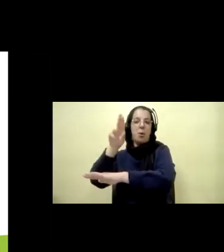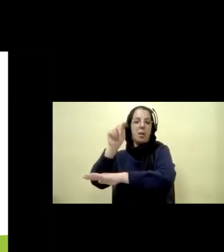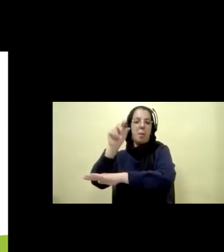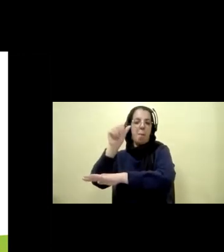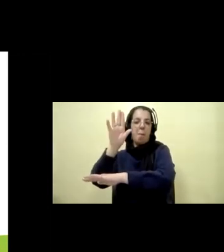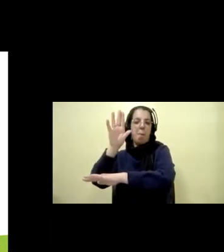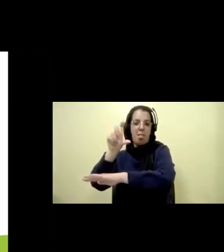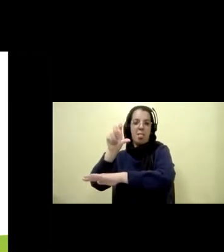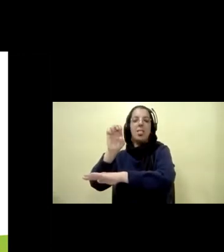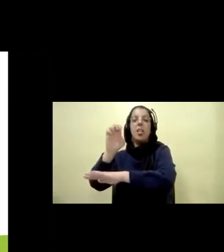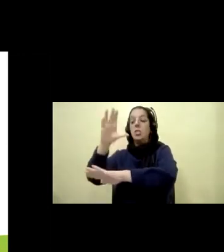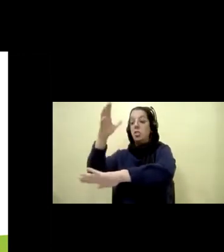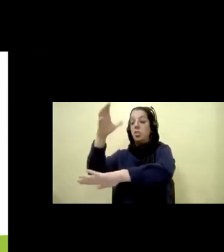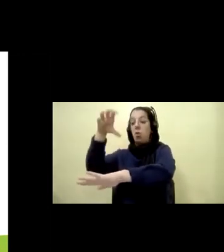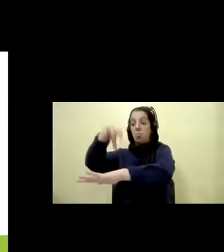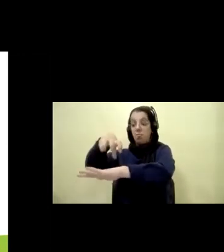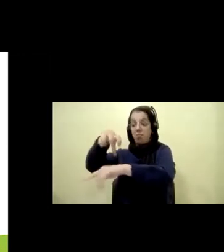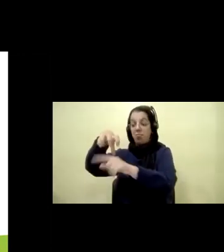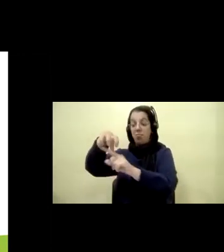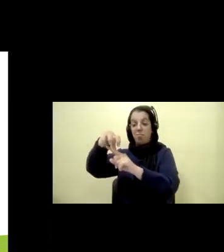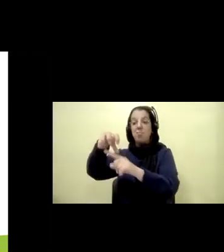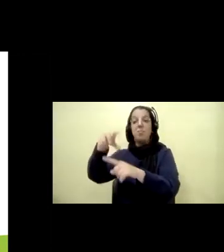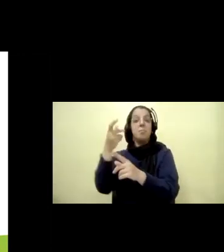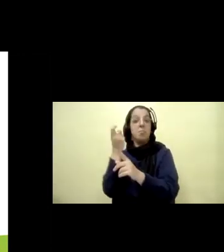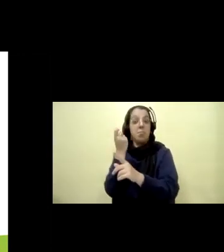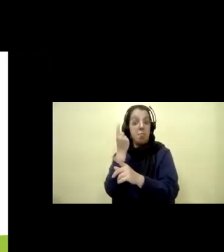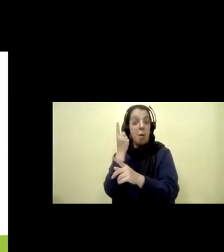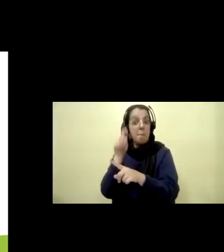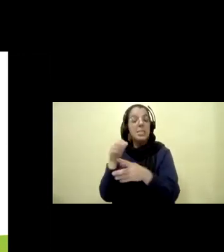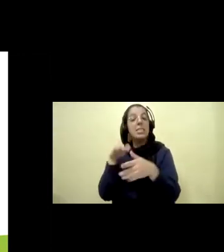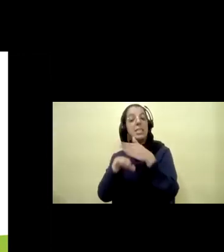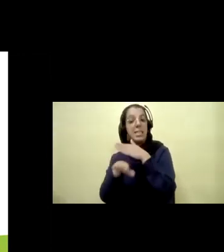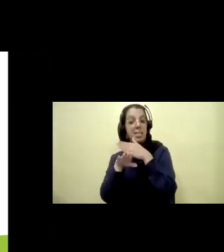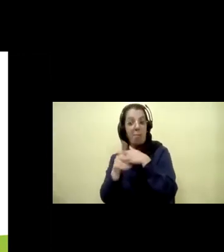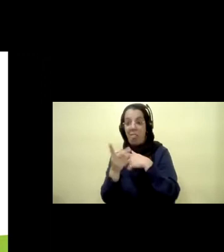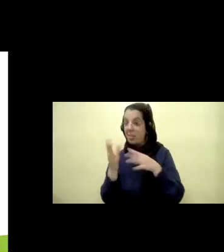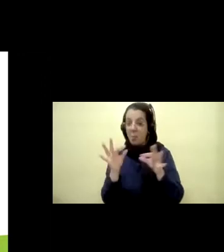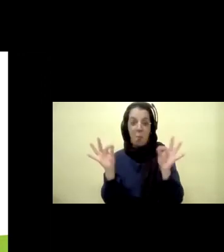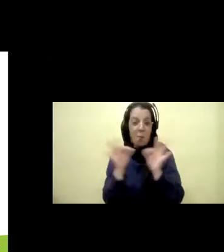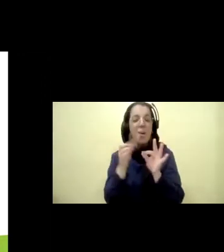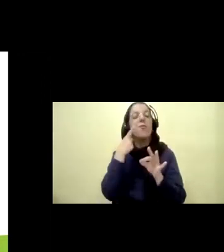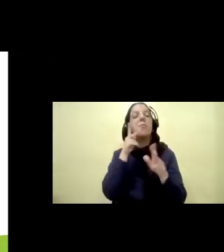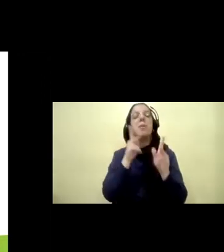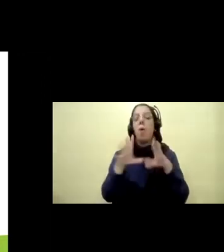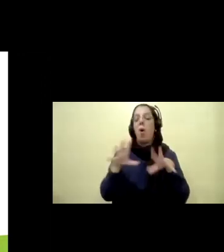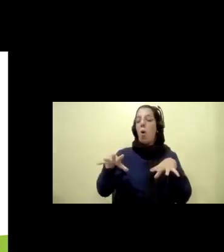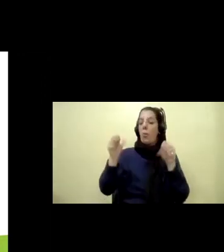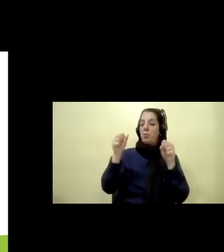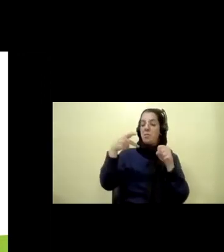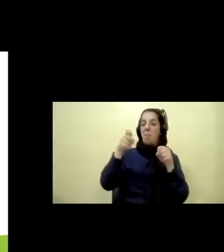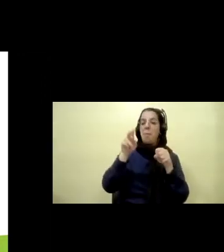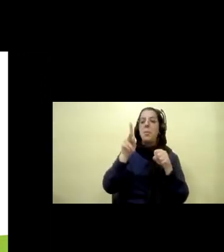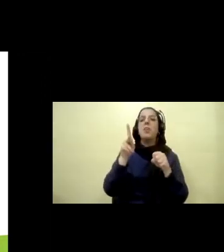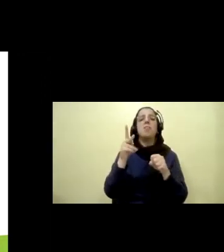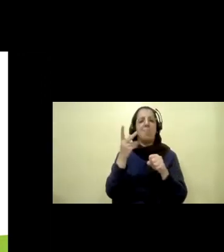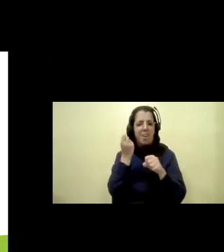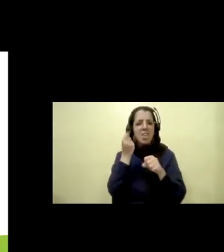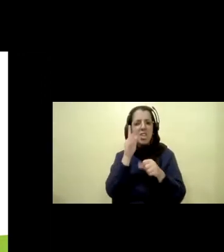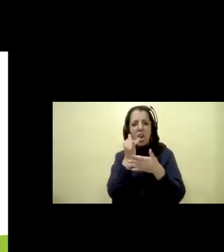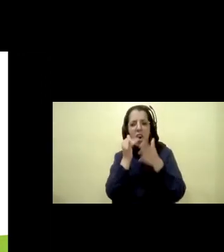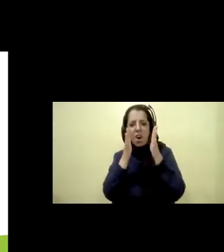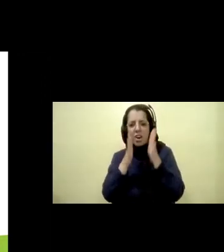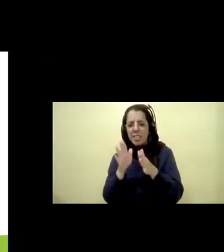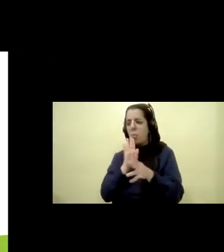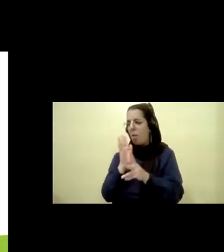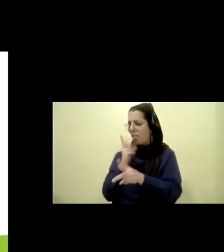That's a really, really important piece of hosting, but it's also a really important piece of taking care of your artists that are working in that